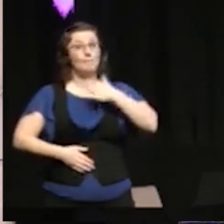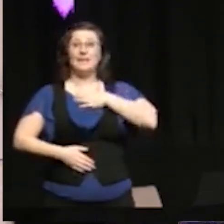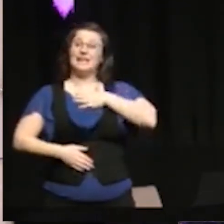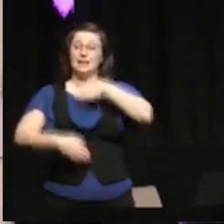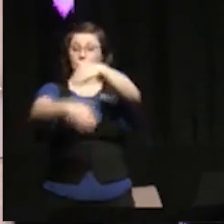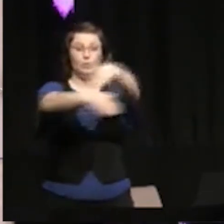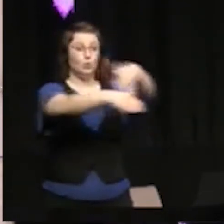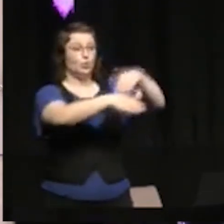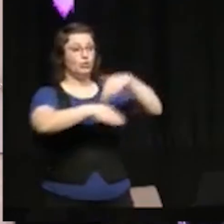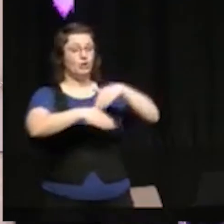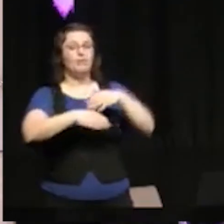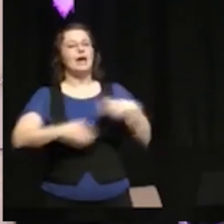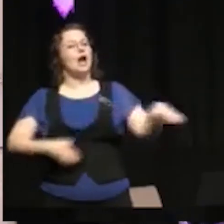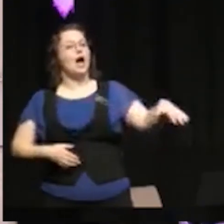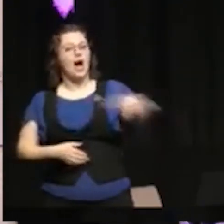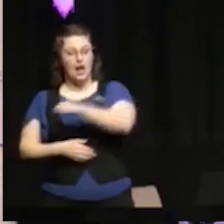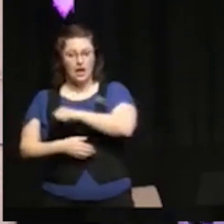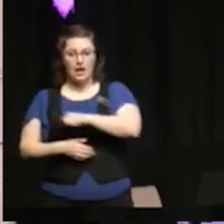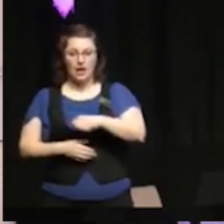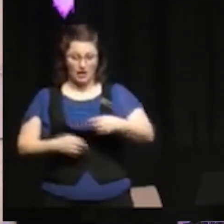world. And I think